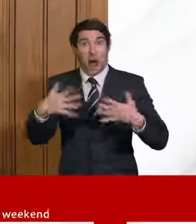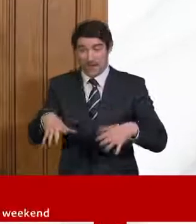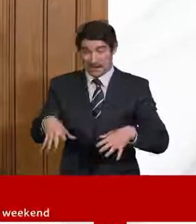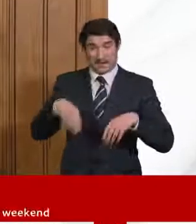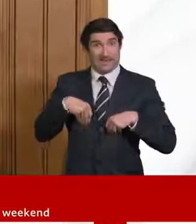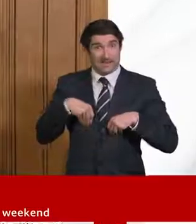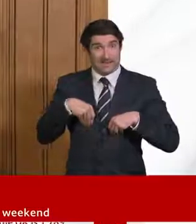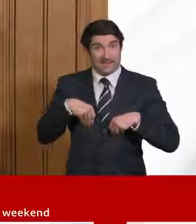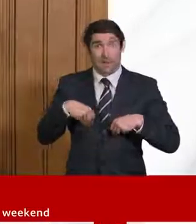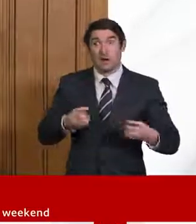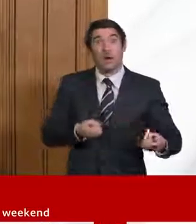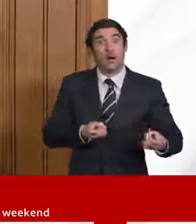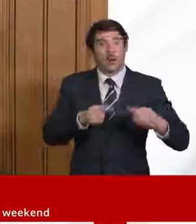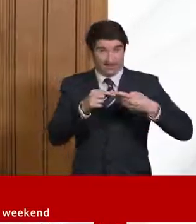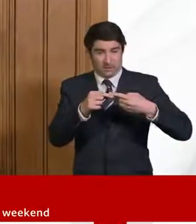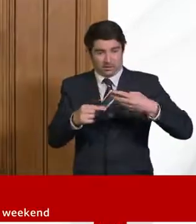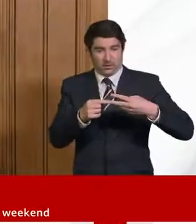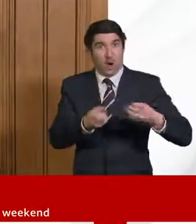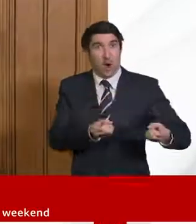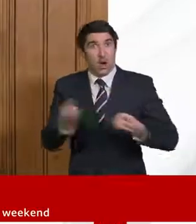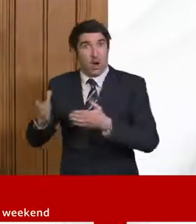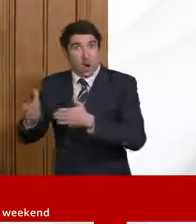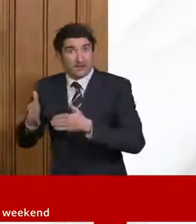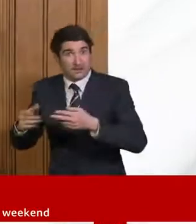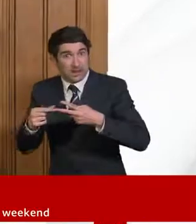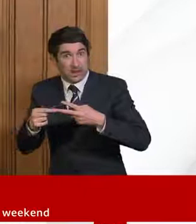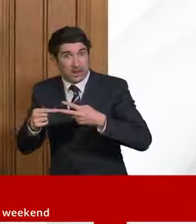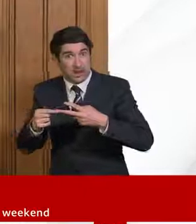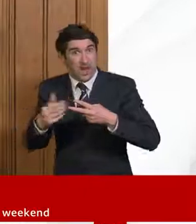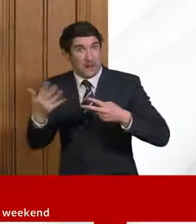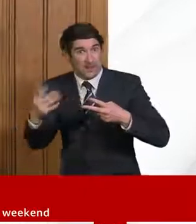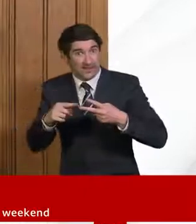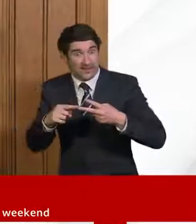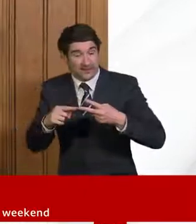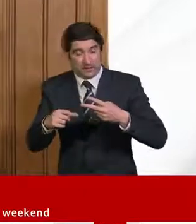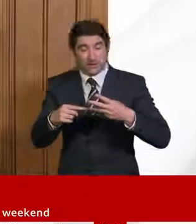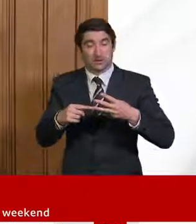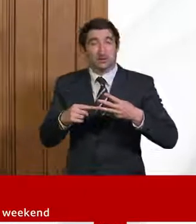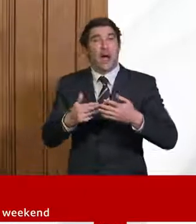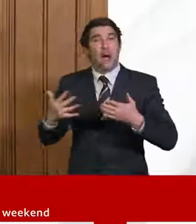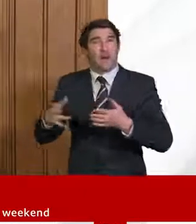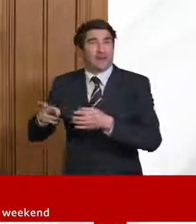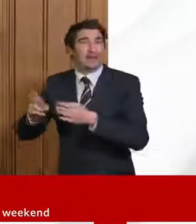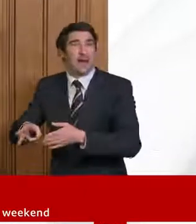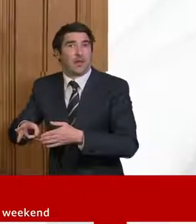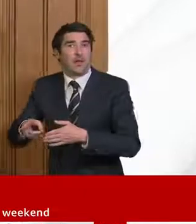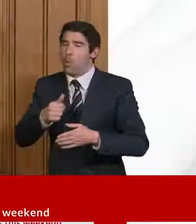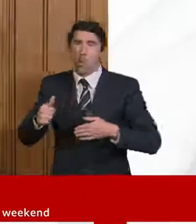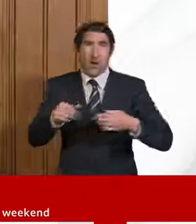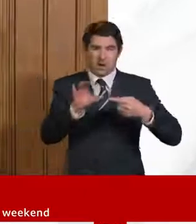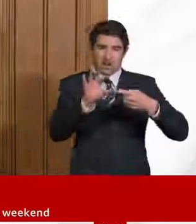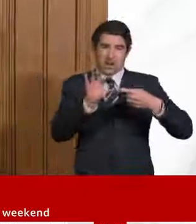infection, hospitalisation, and then, unfortunately, for some, death. So I expect that we will still see, unfortunately, a rise in